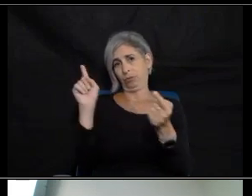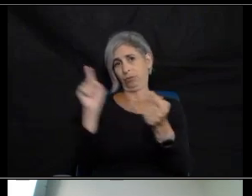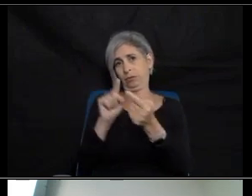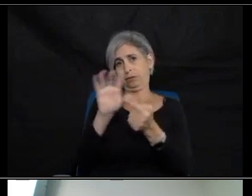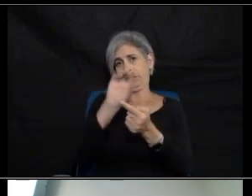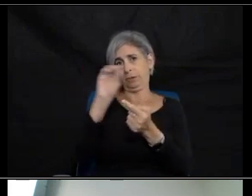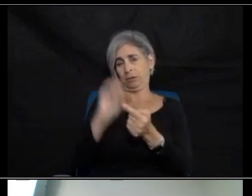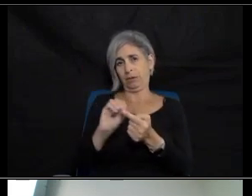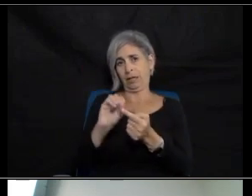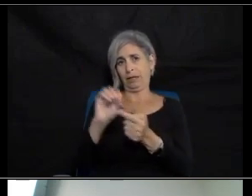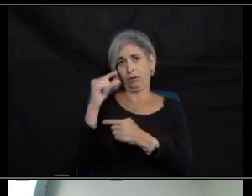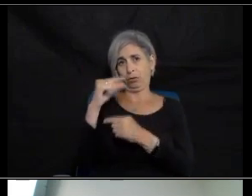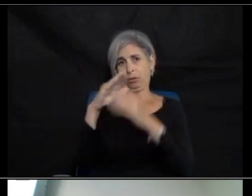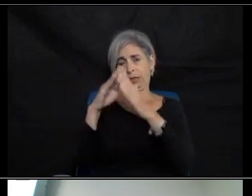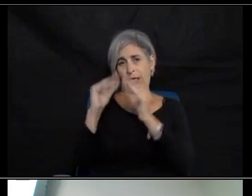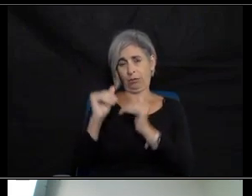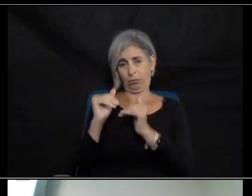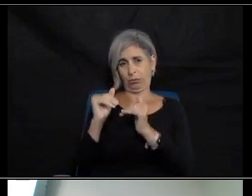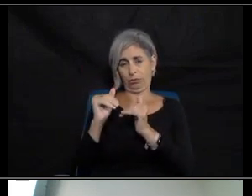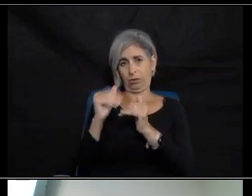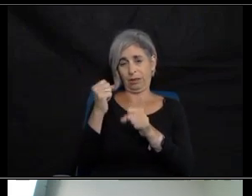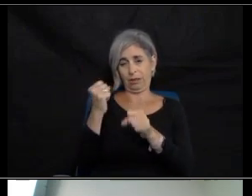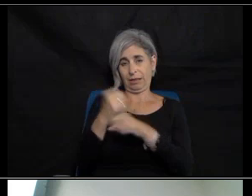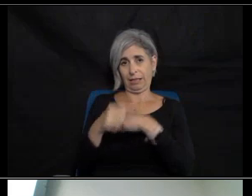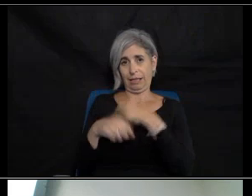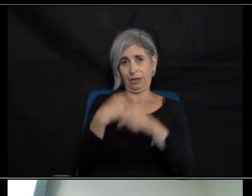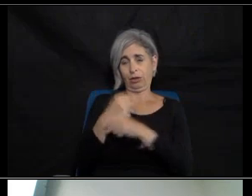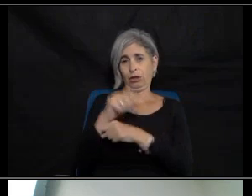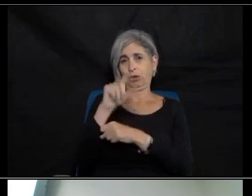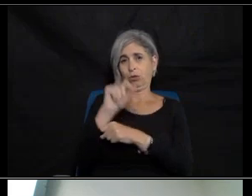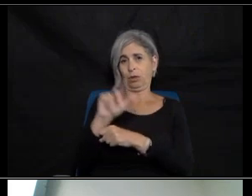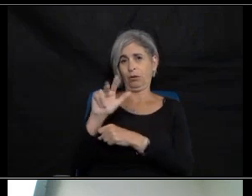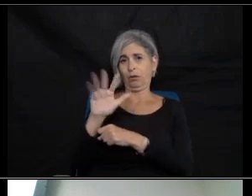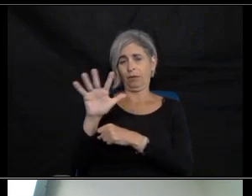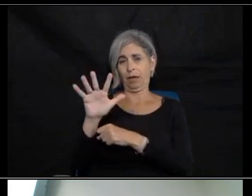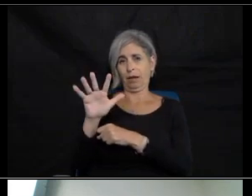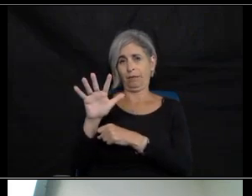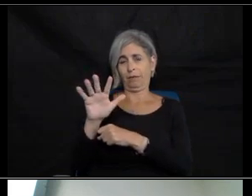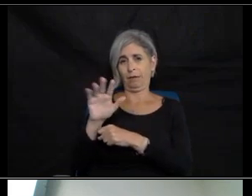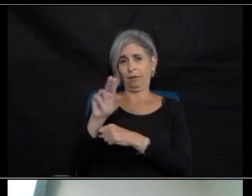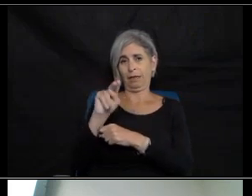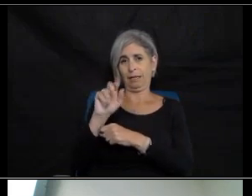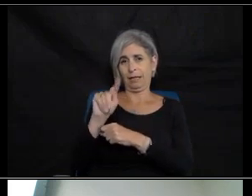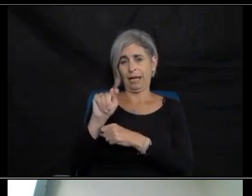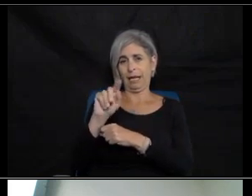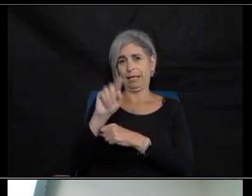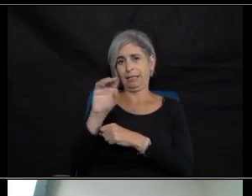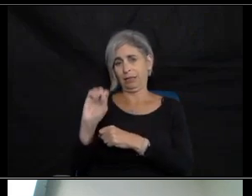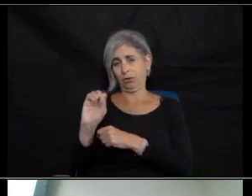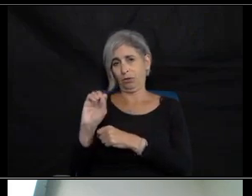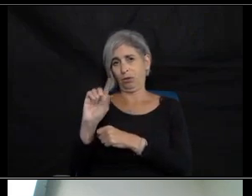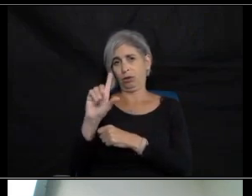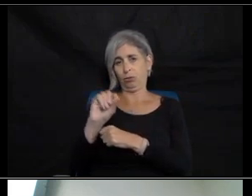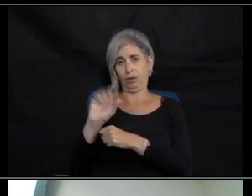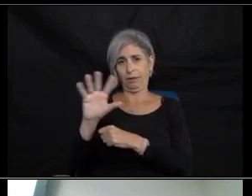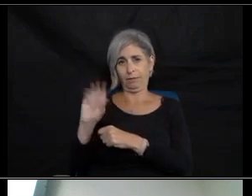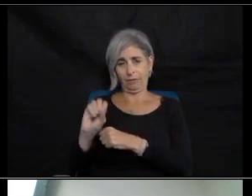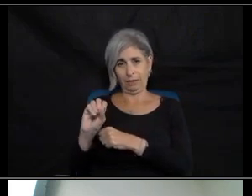greenhouse gas emissions by the year 2035 and to reach net zero emissions by 2050. And one